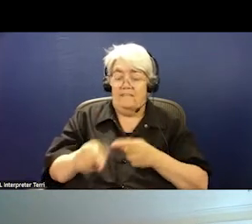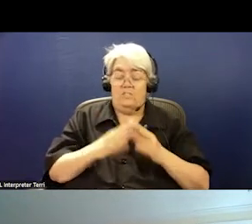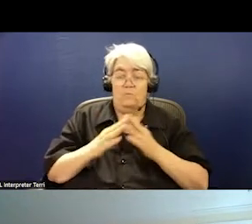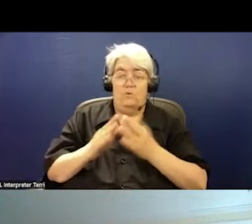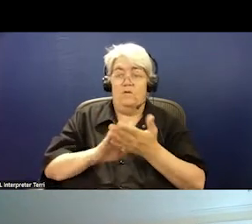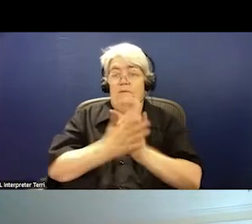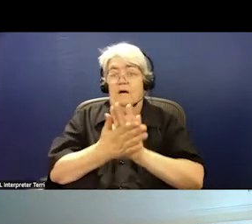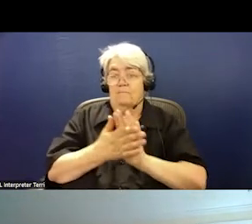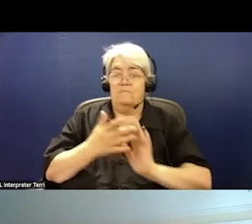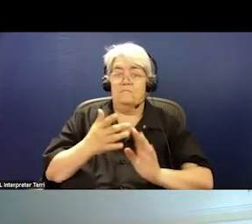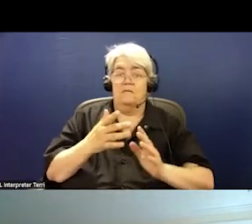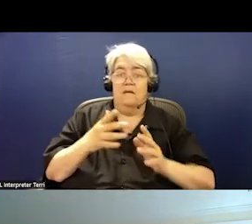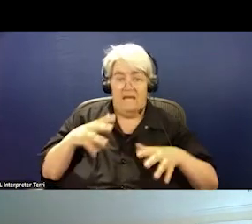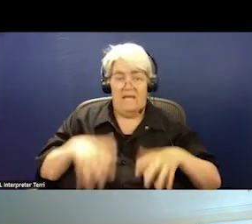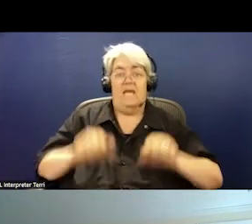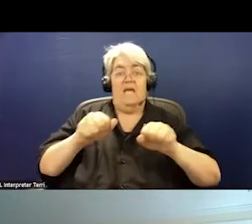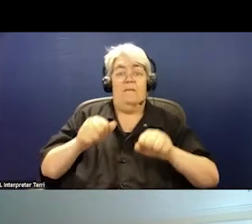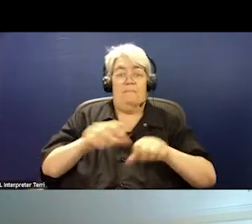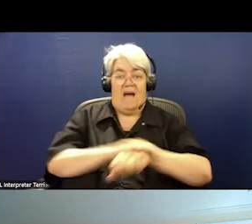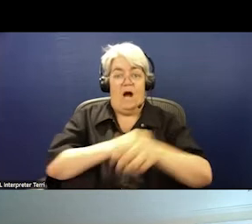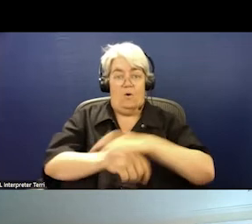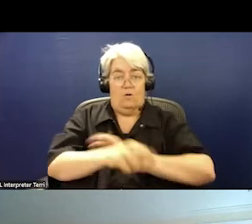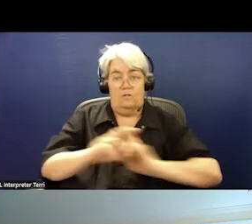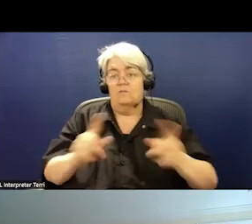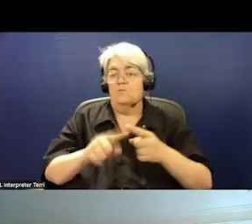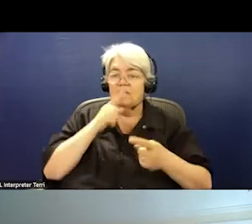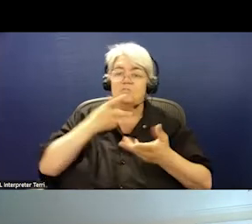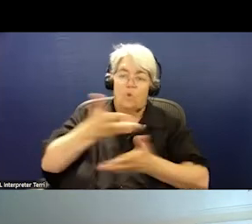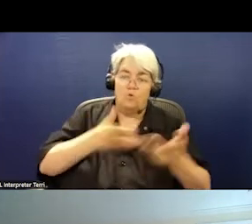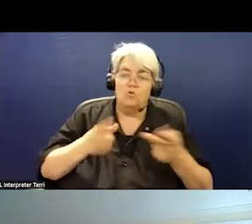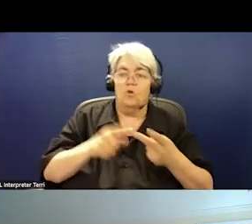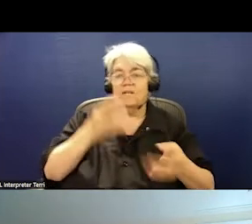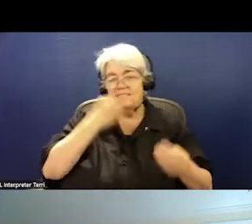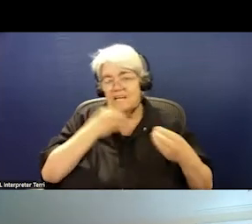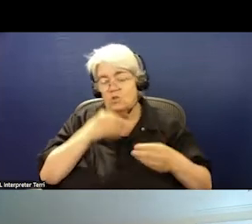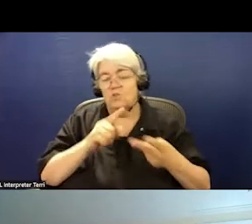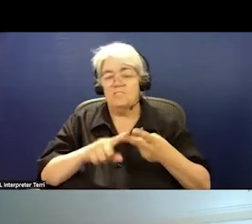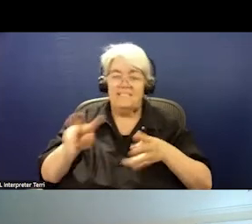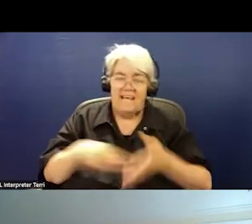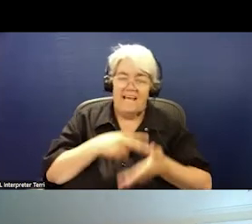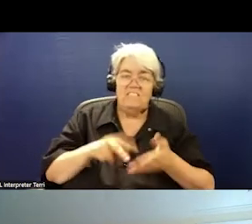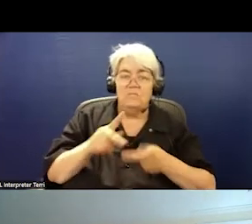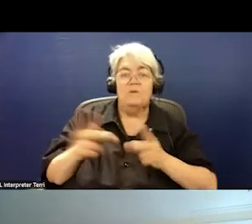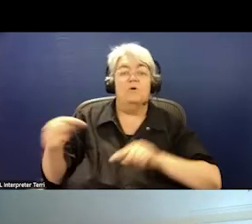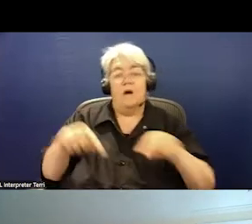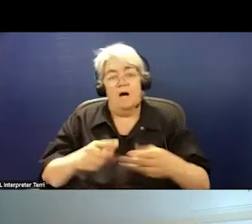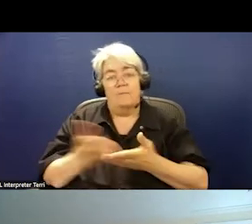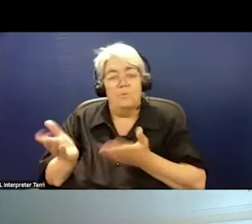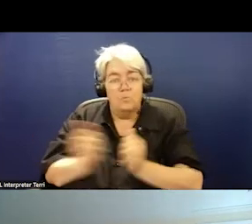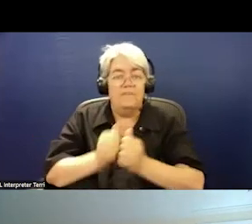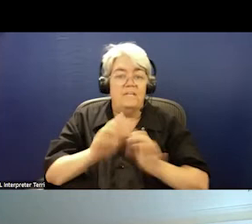We need to have social events, dinners, dances that people come, bring their children and so on,